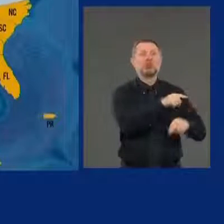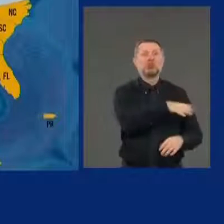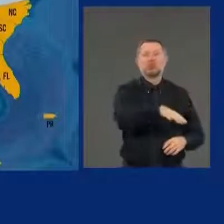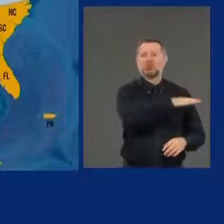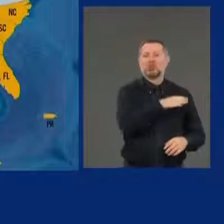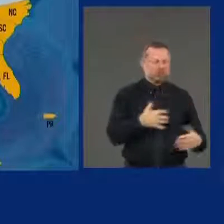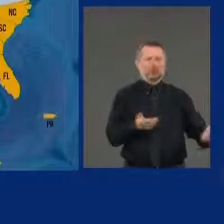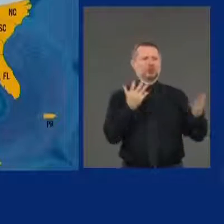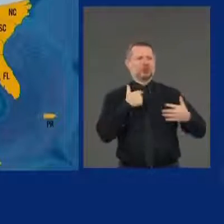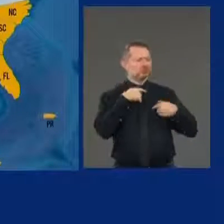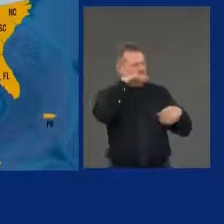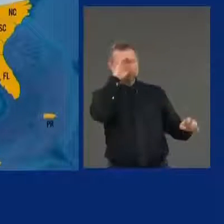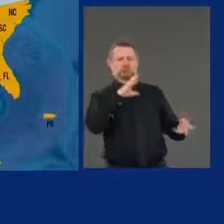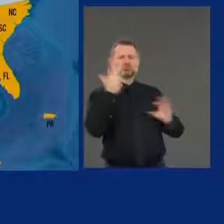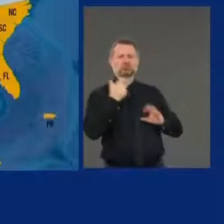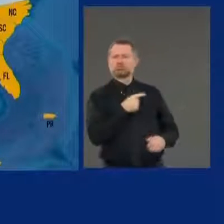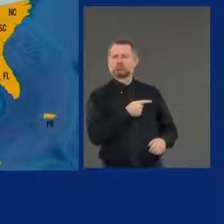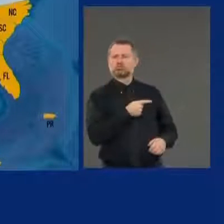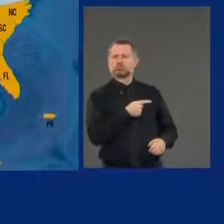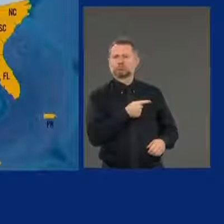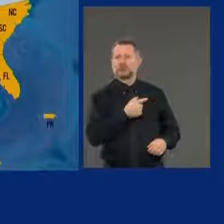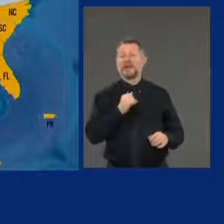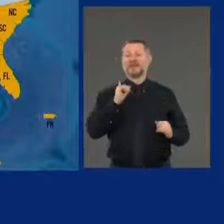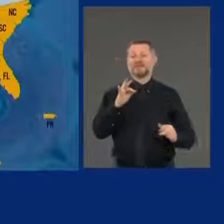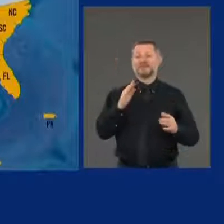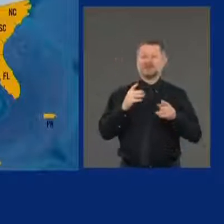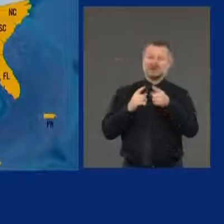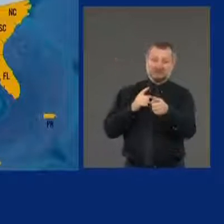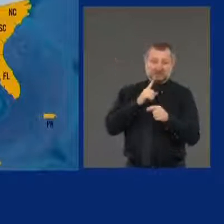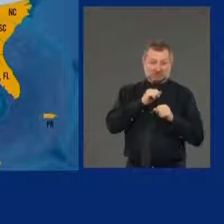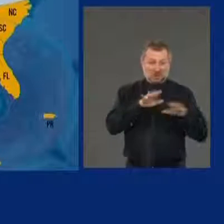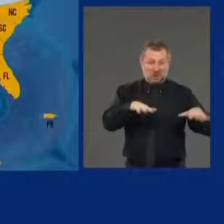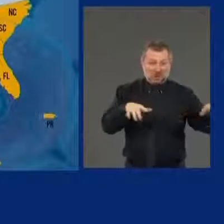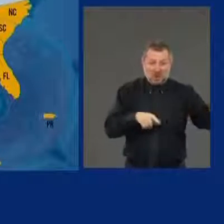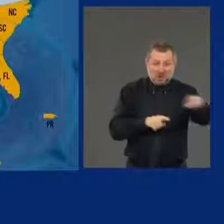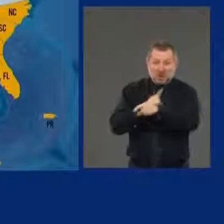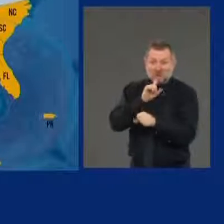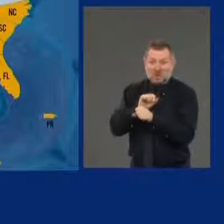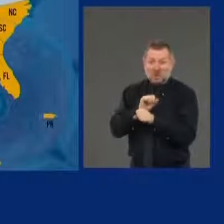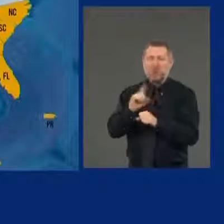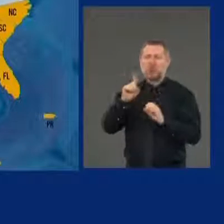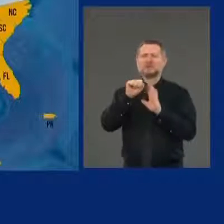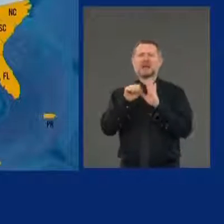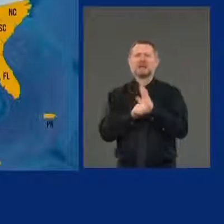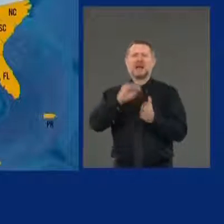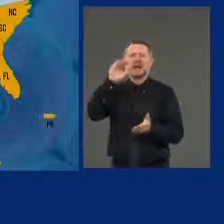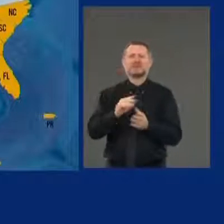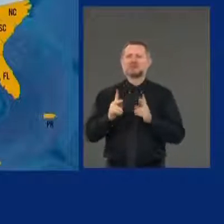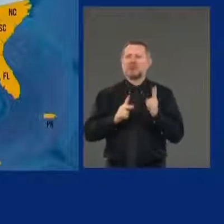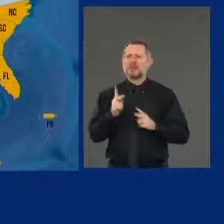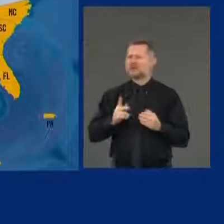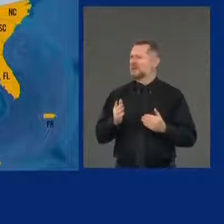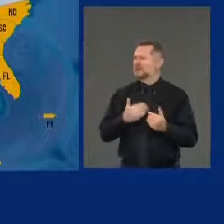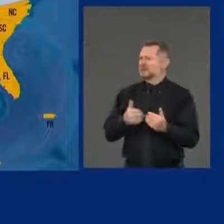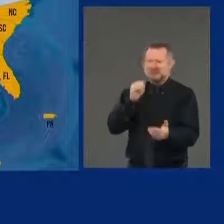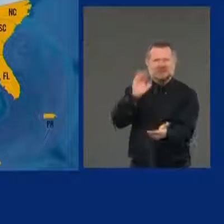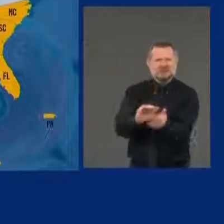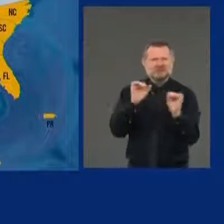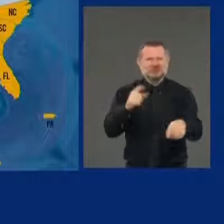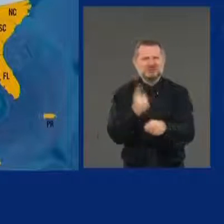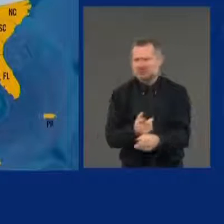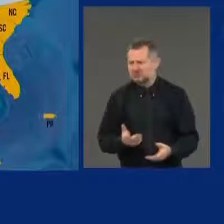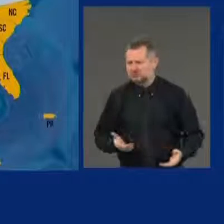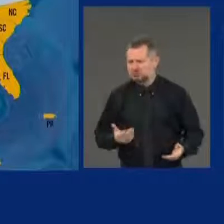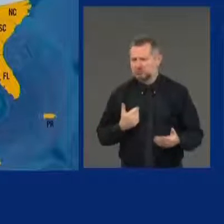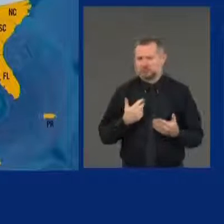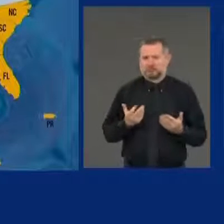much easier to reduce the viral spread in states with smaller populations. It's much easier to reduce